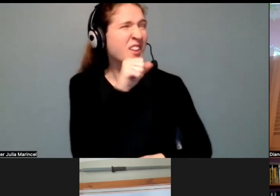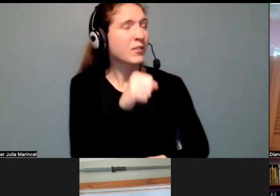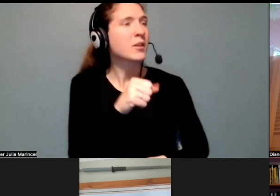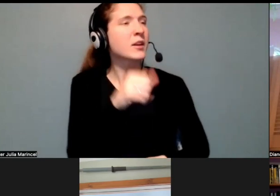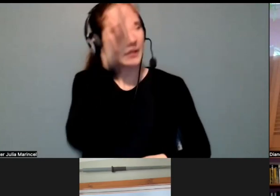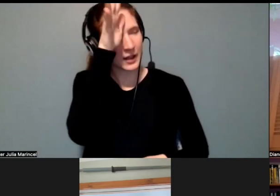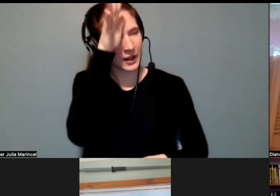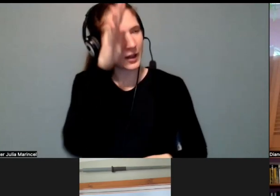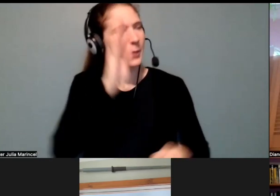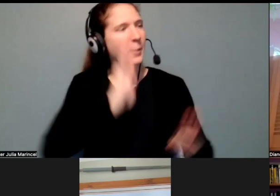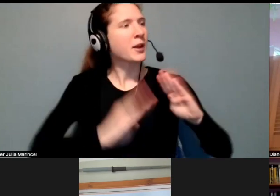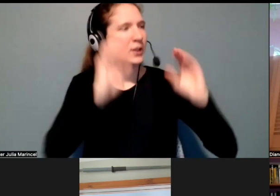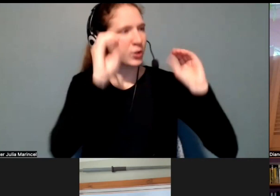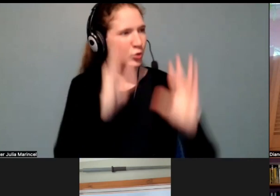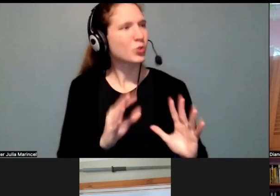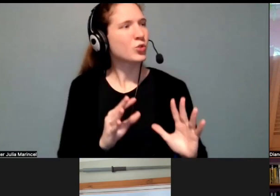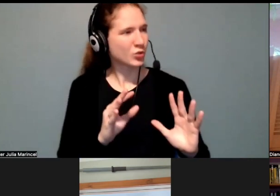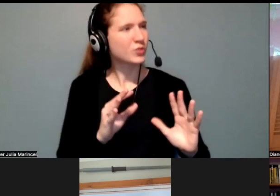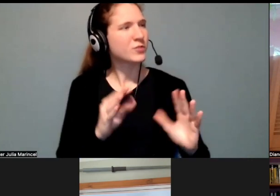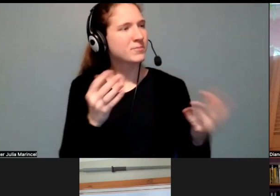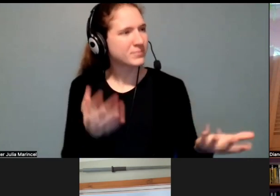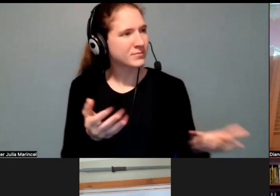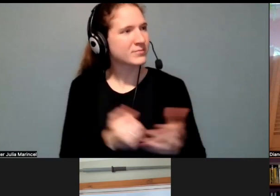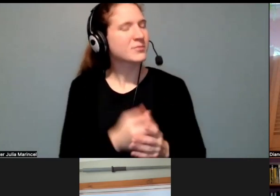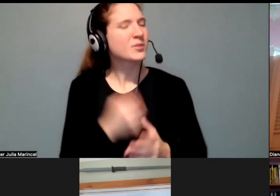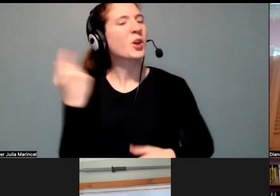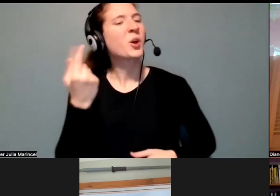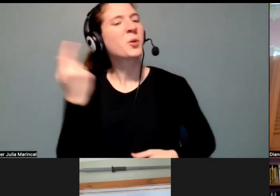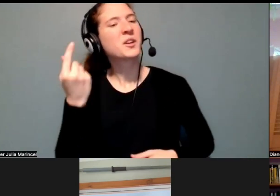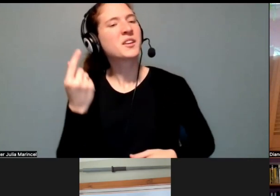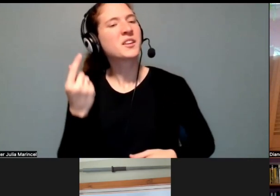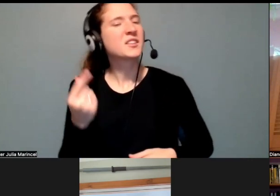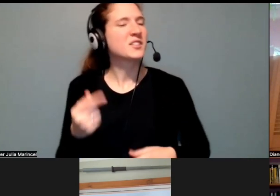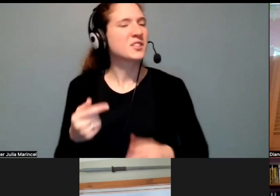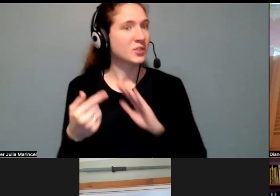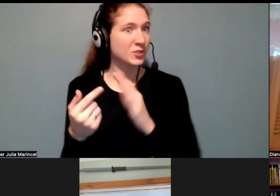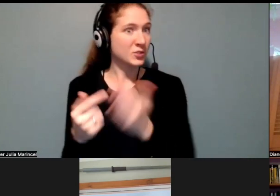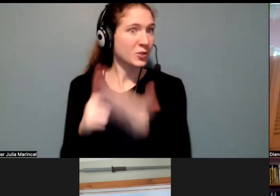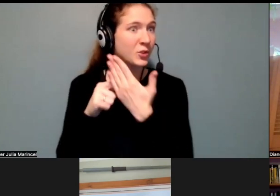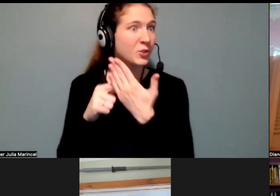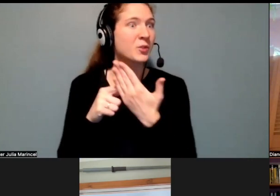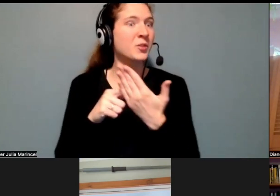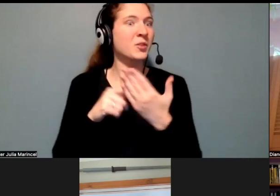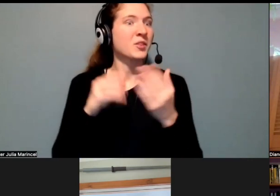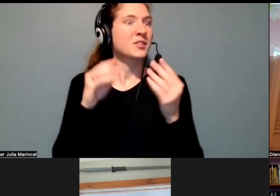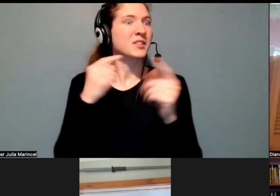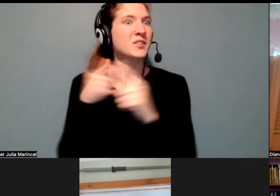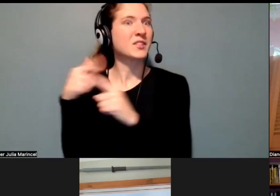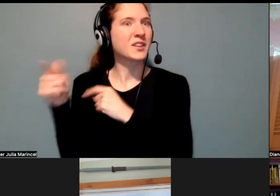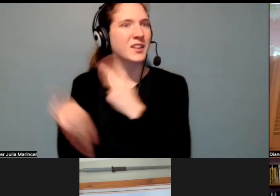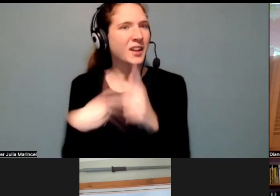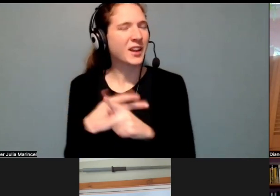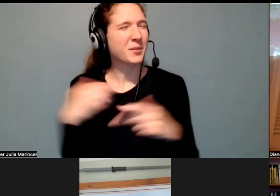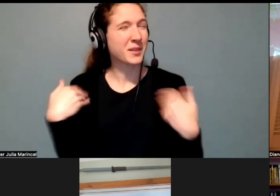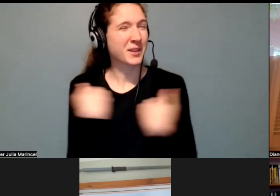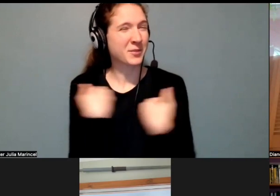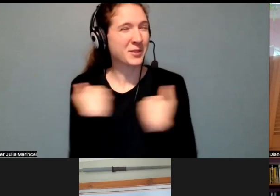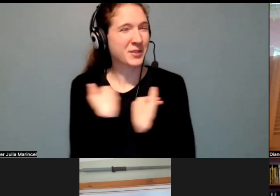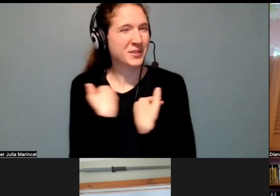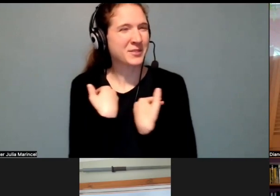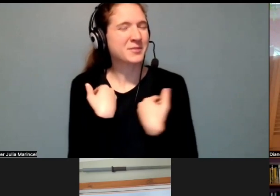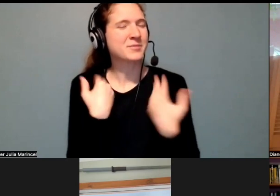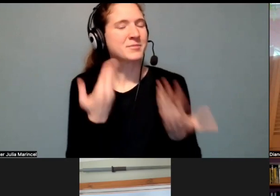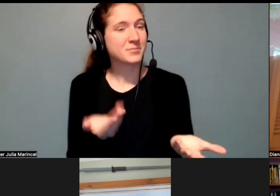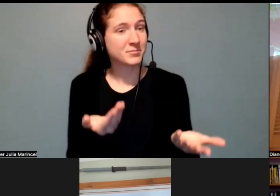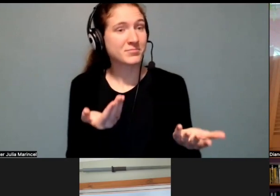teacher, and so he was always introducing me to other different types of animals. And well,